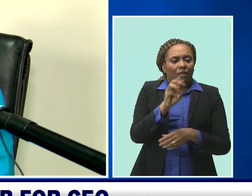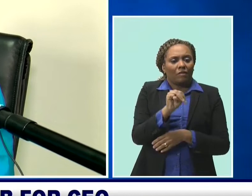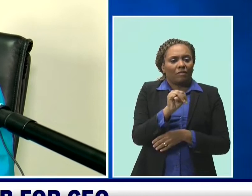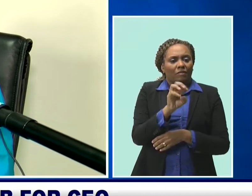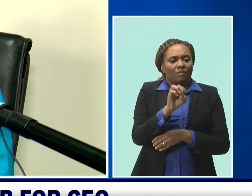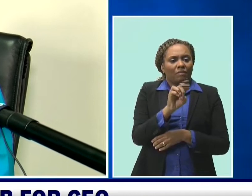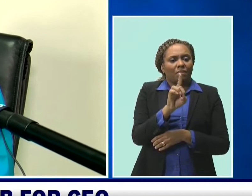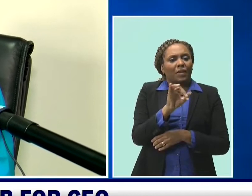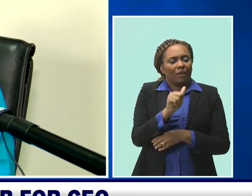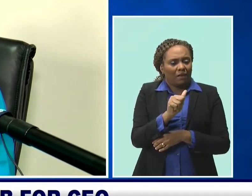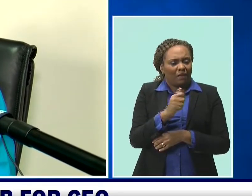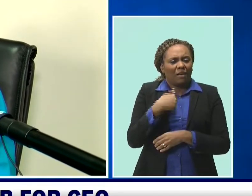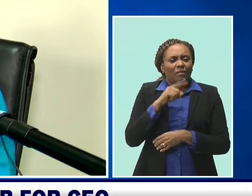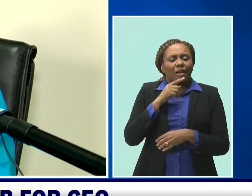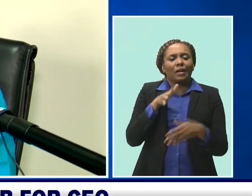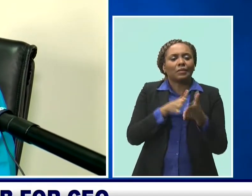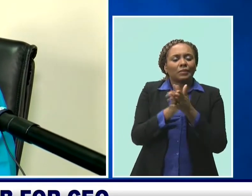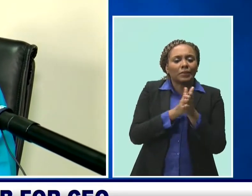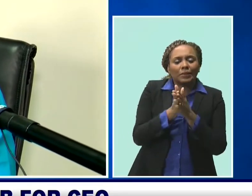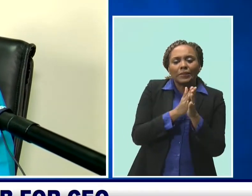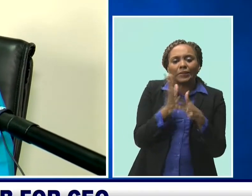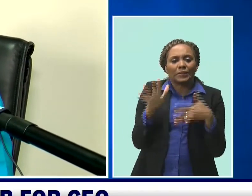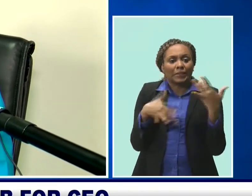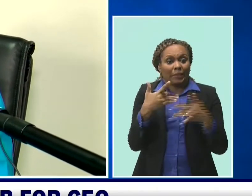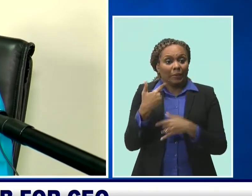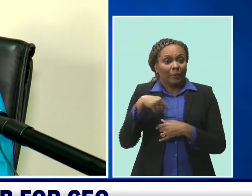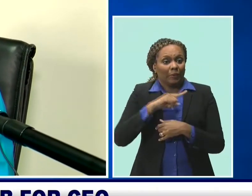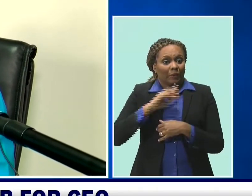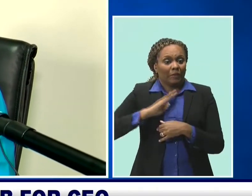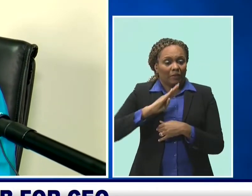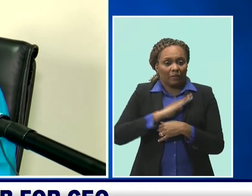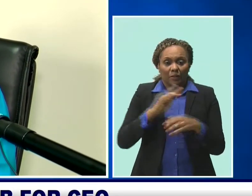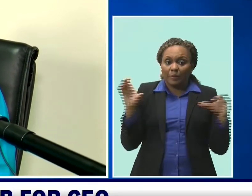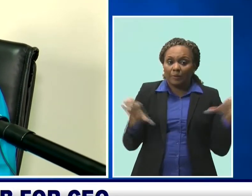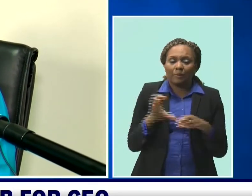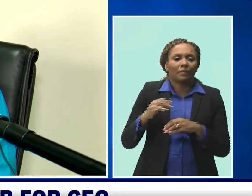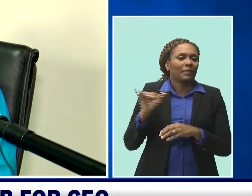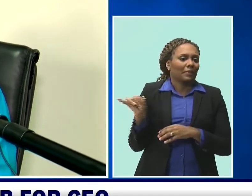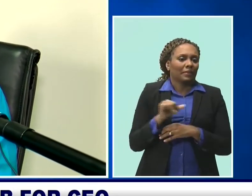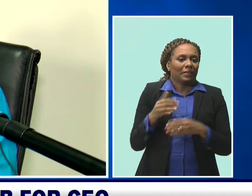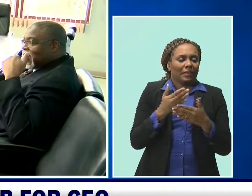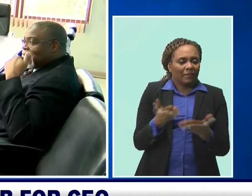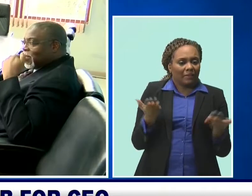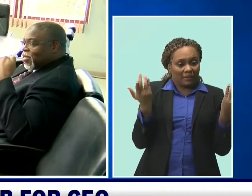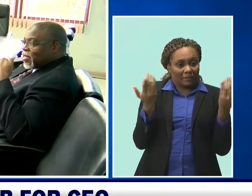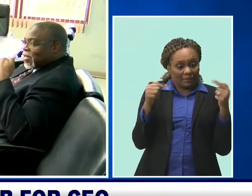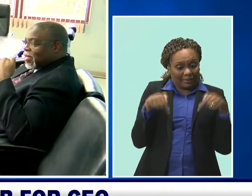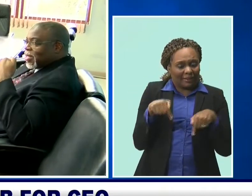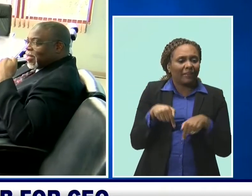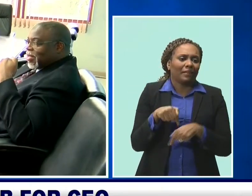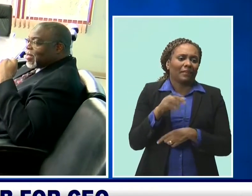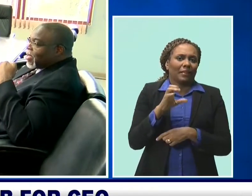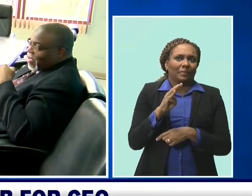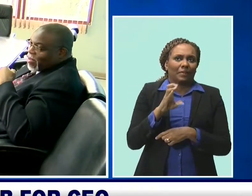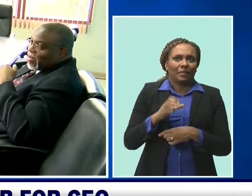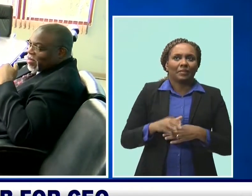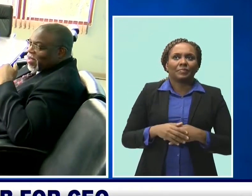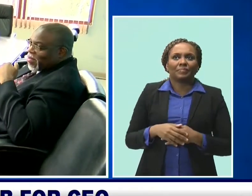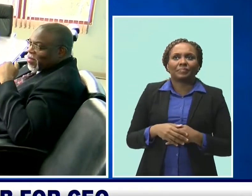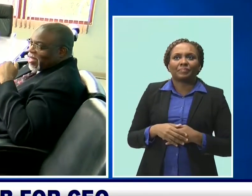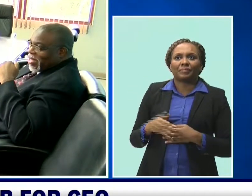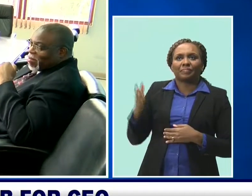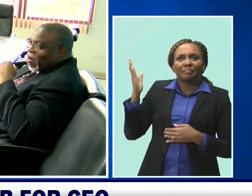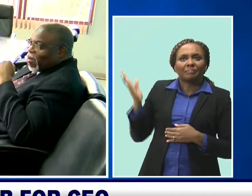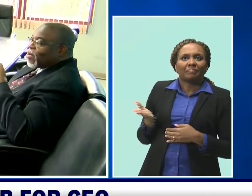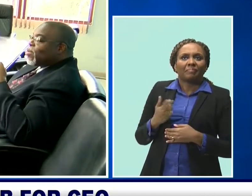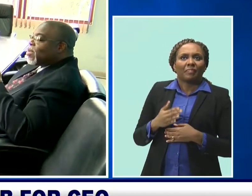forward to him, the board looks forward to Price doing exactly the same thing at CBC. Mr. Price, who is a veteran